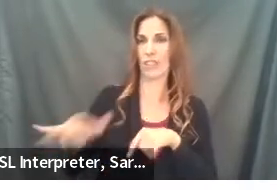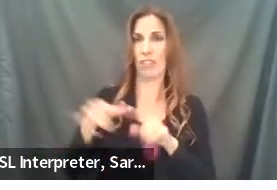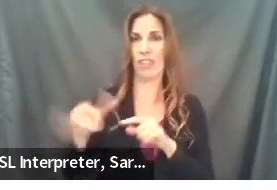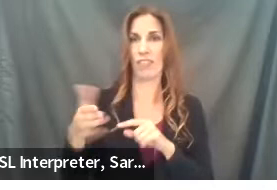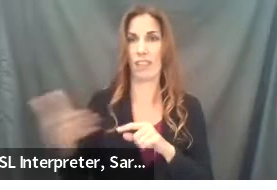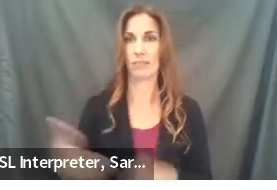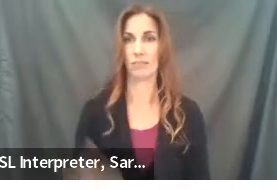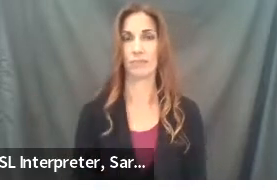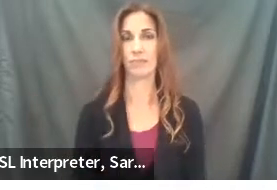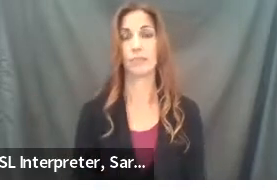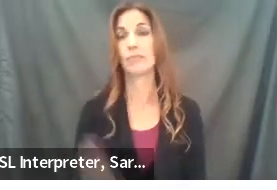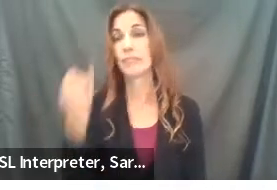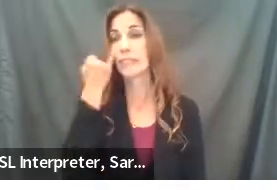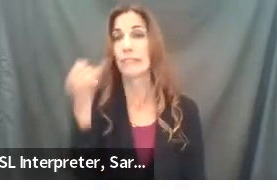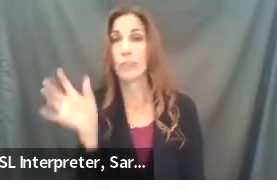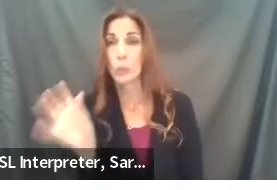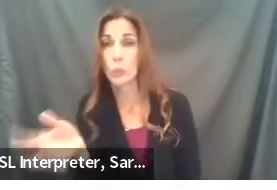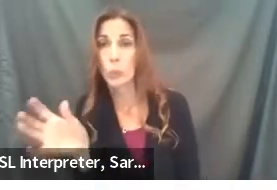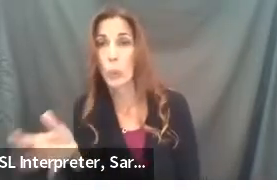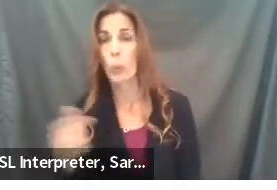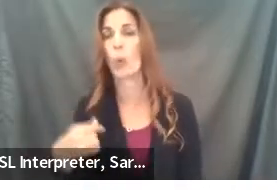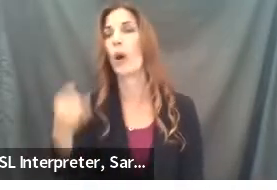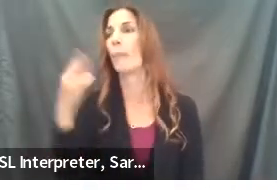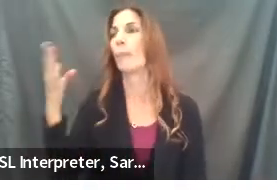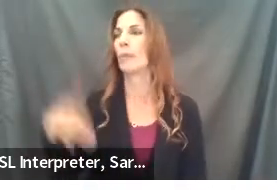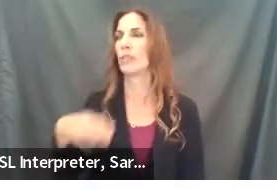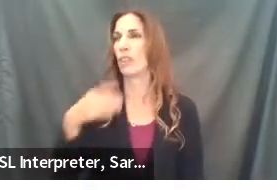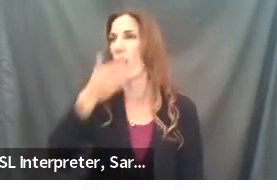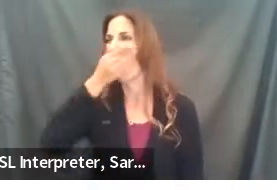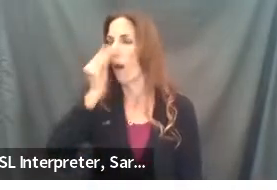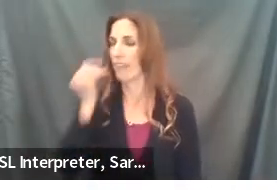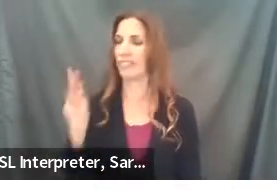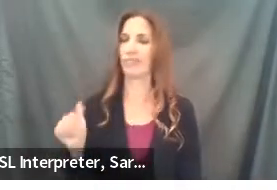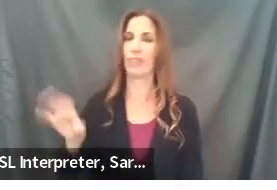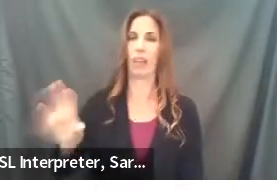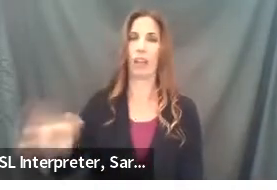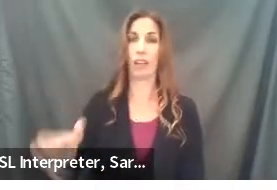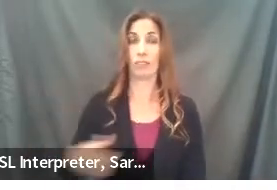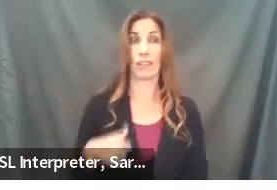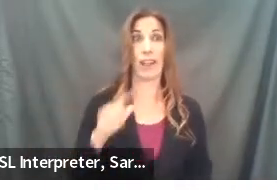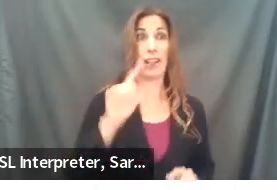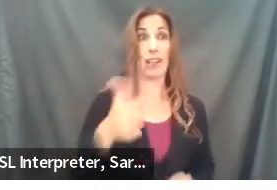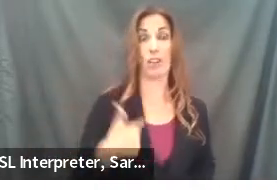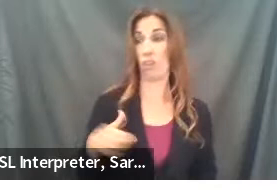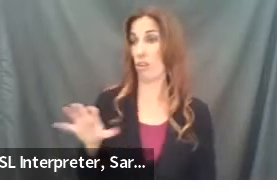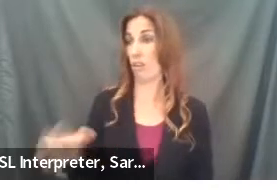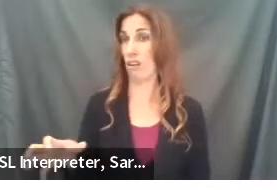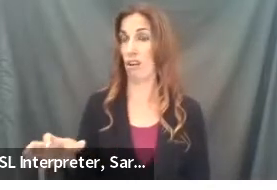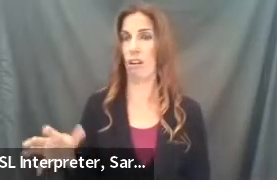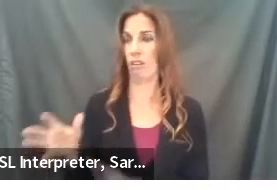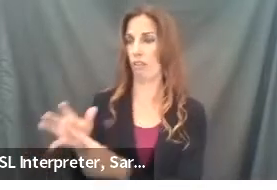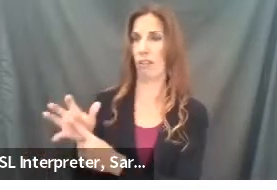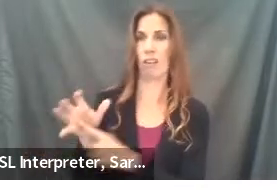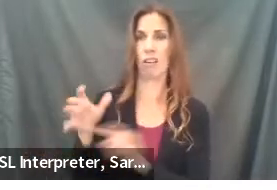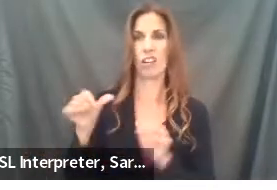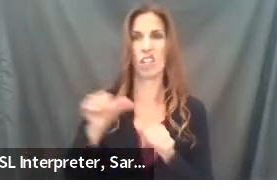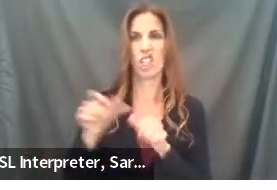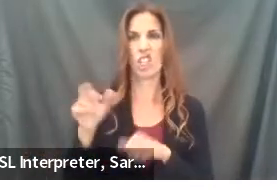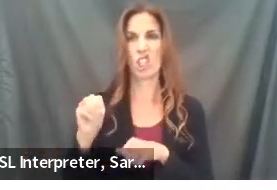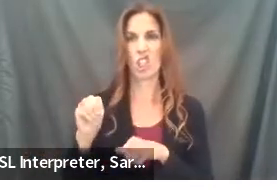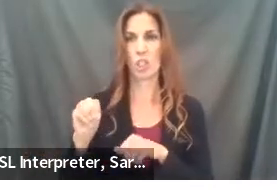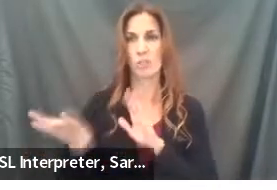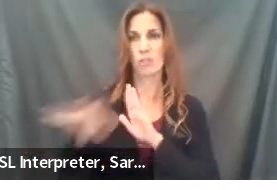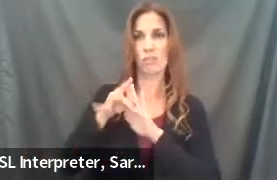So if you touch a doorknob in which someone just wiped their nose and you touch that doorknob, now that those germs are on